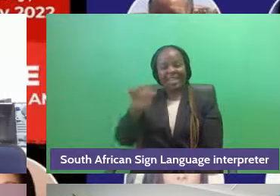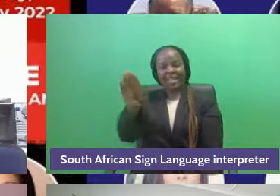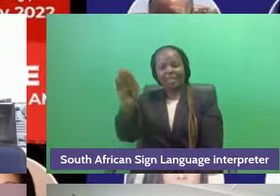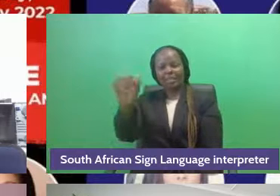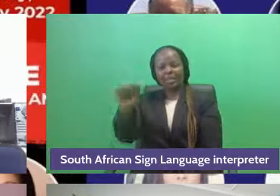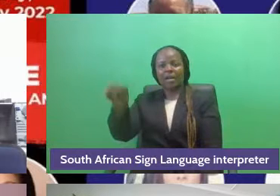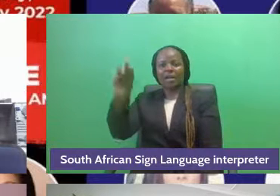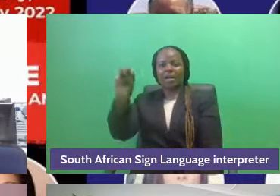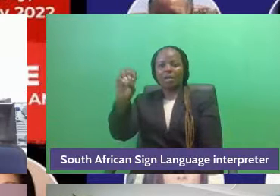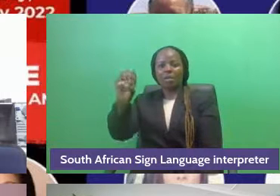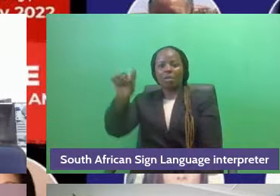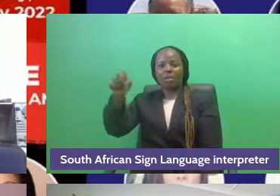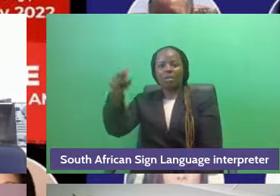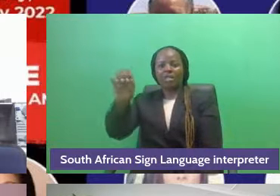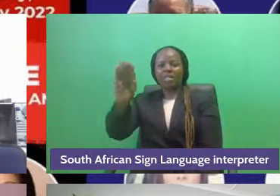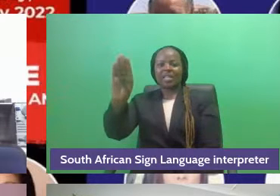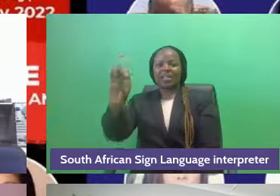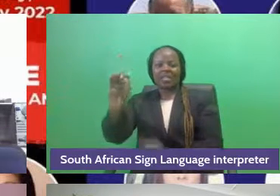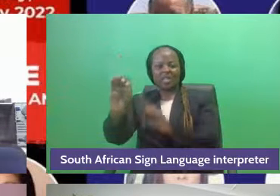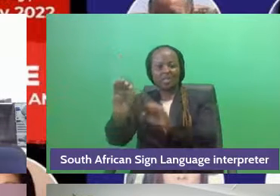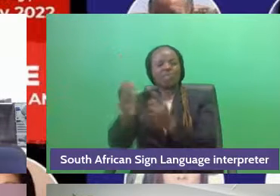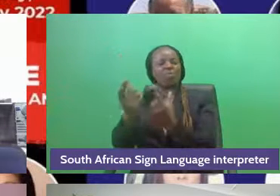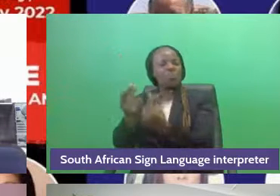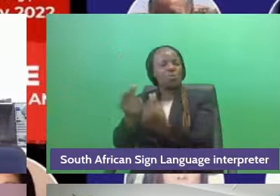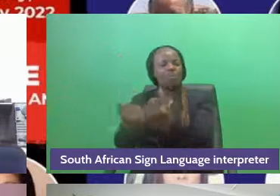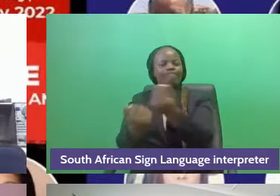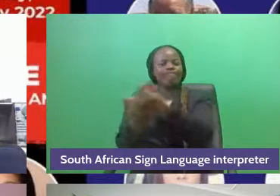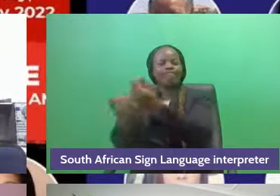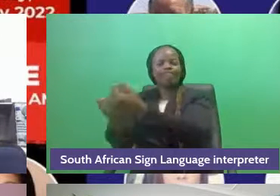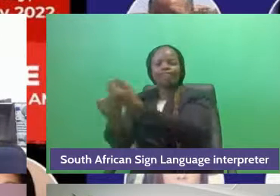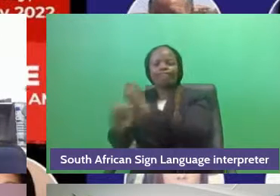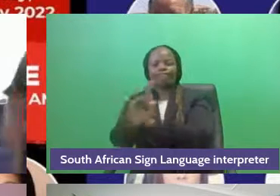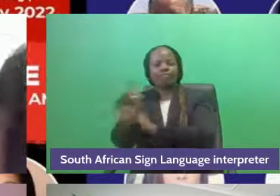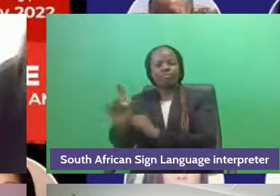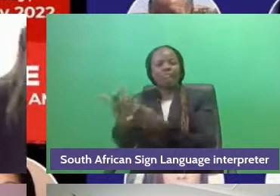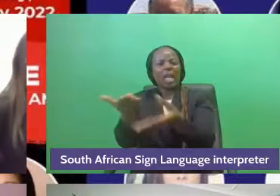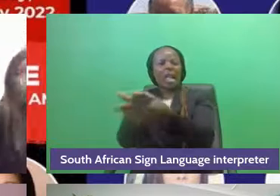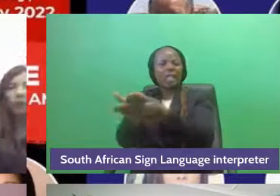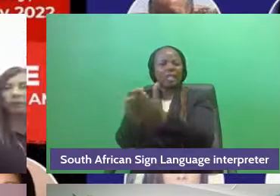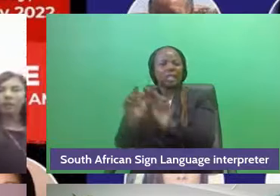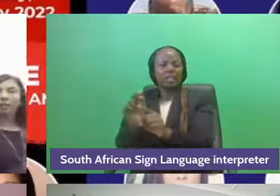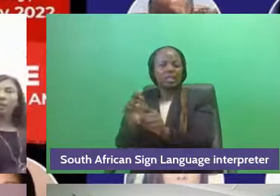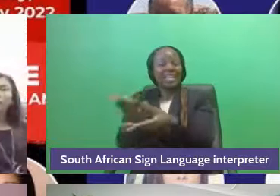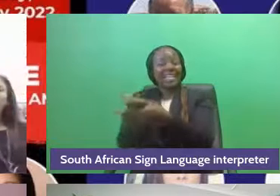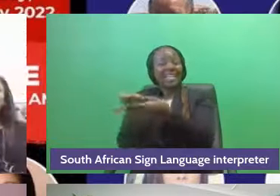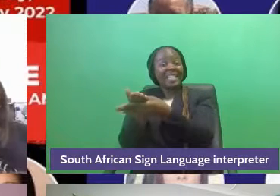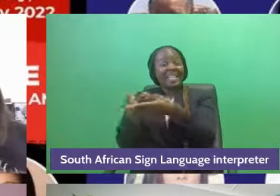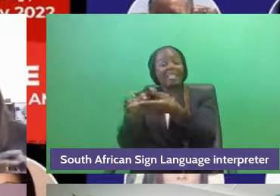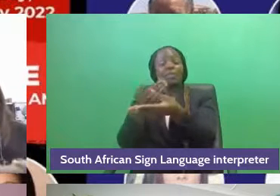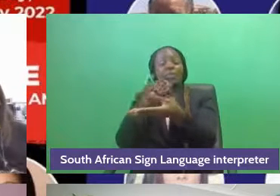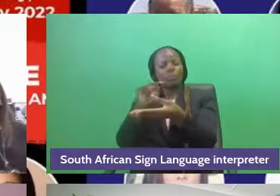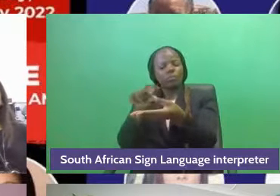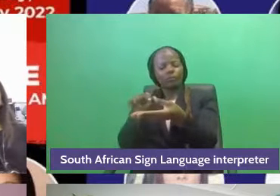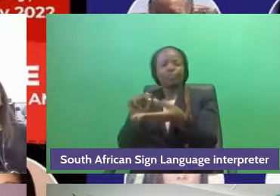to be supporting a case, and this case affects a member